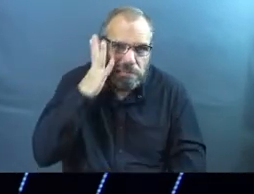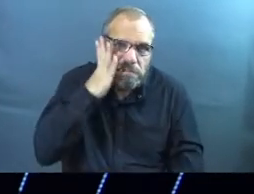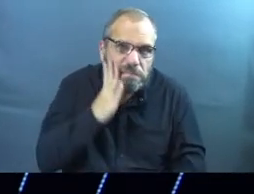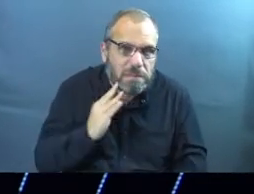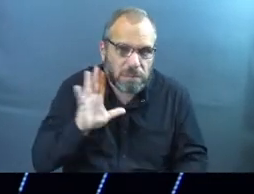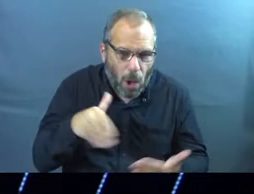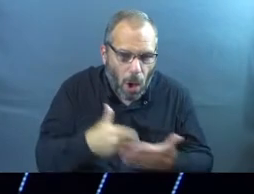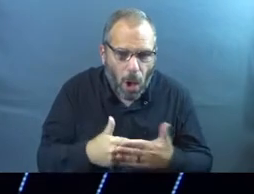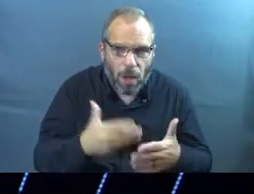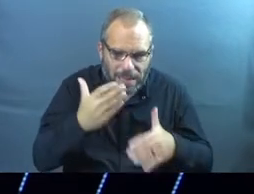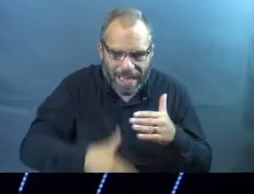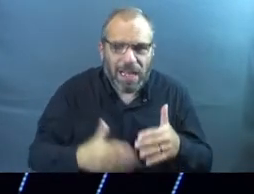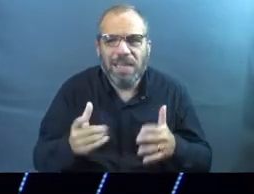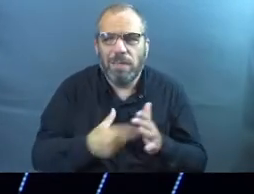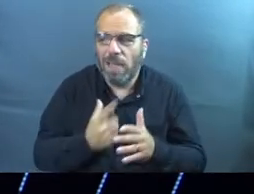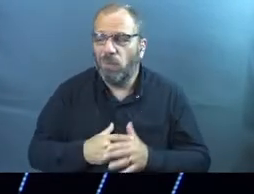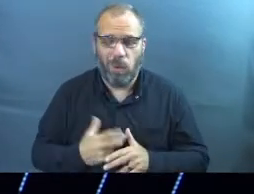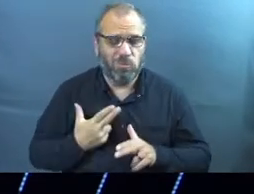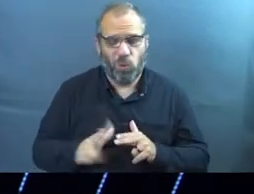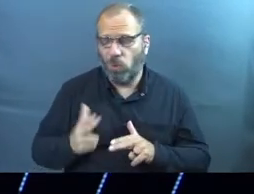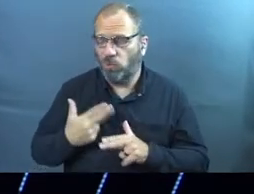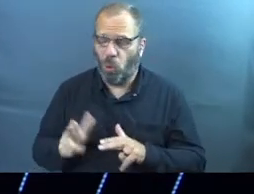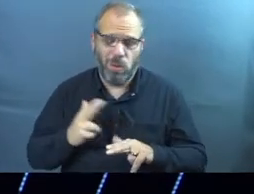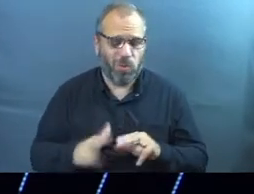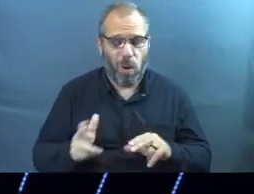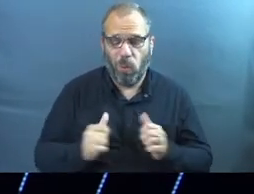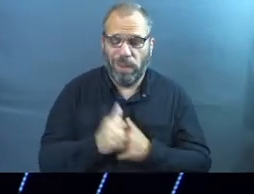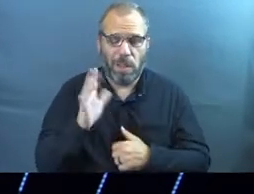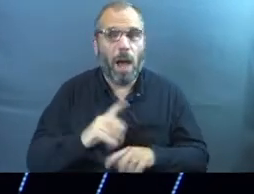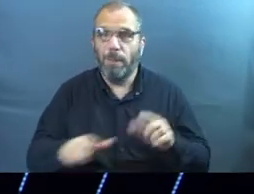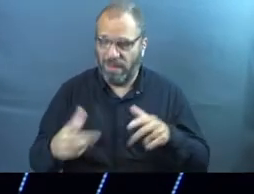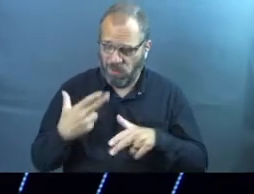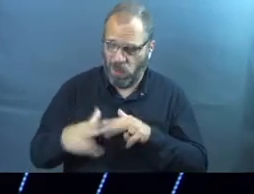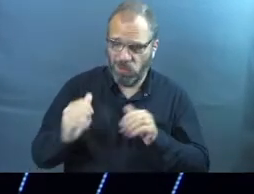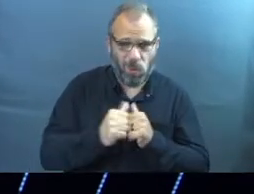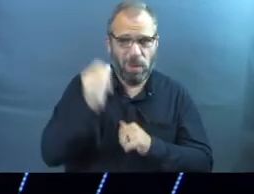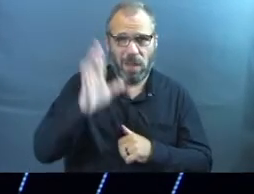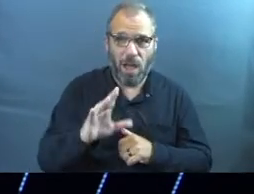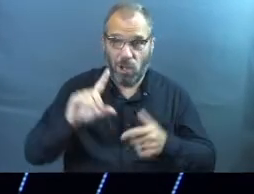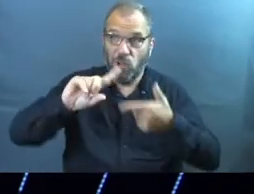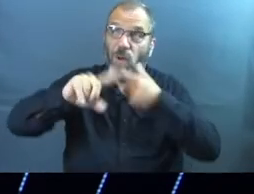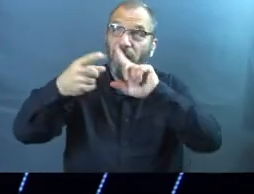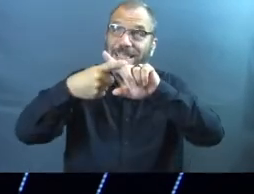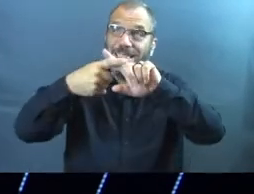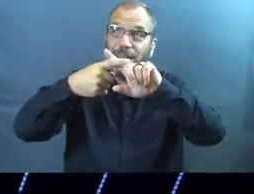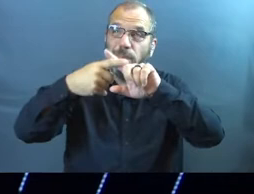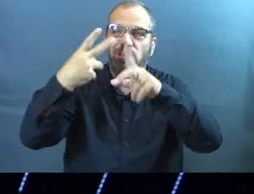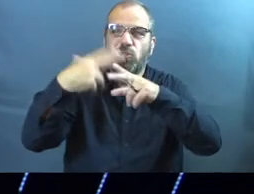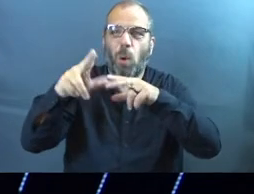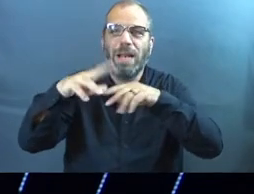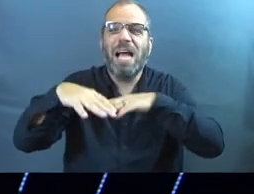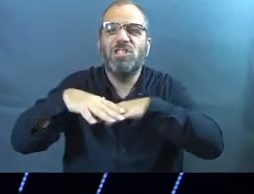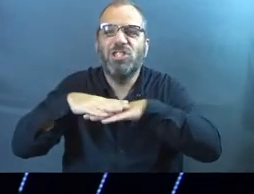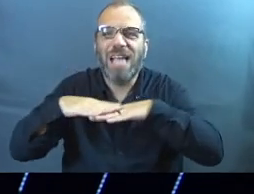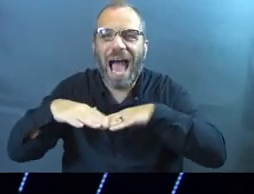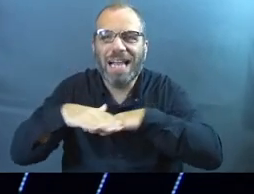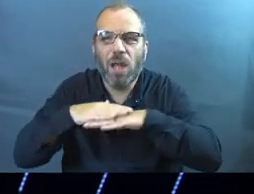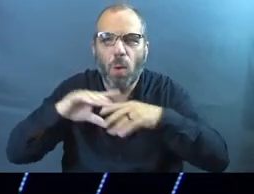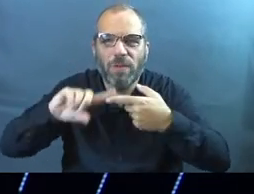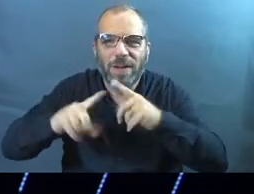And sometimes we want shortcuts with God. But as long as you want a shortcut with God, your friendship is going to stay shallow.